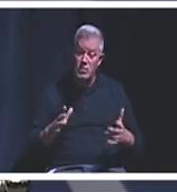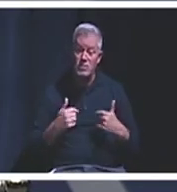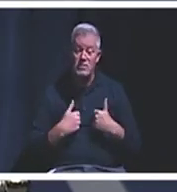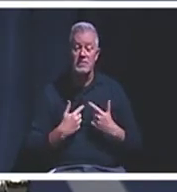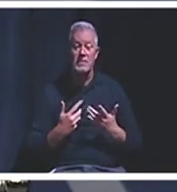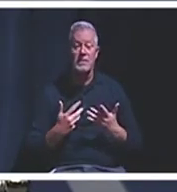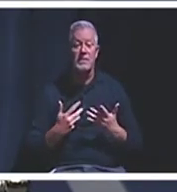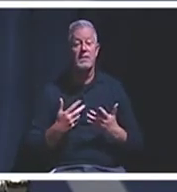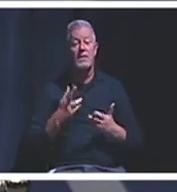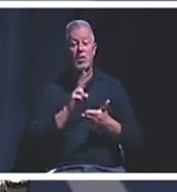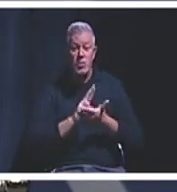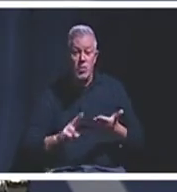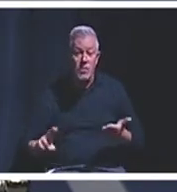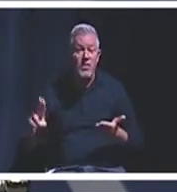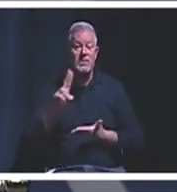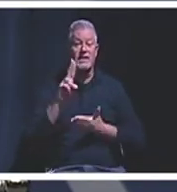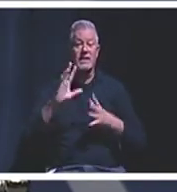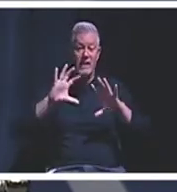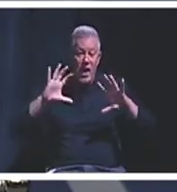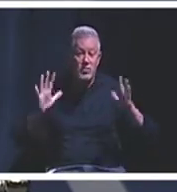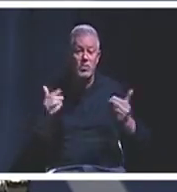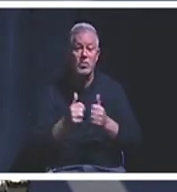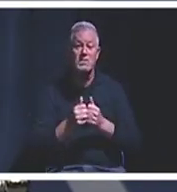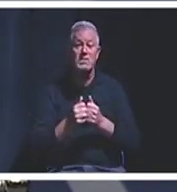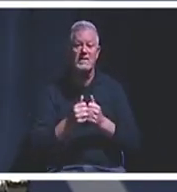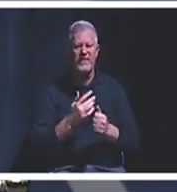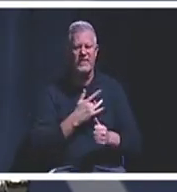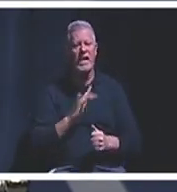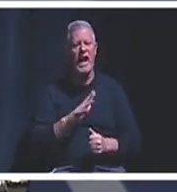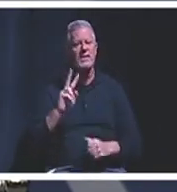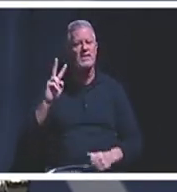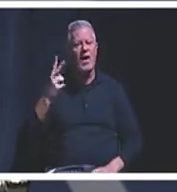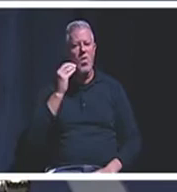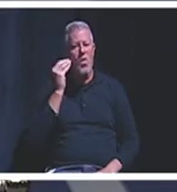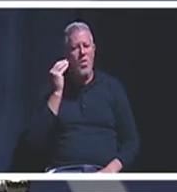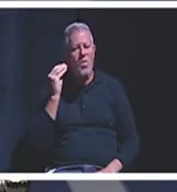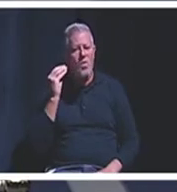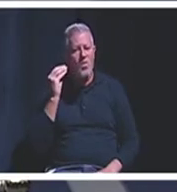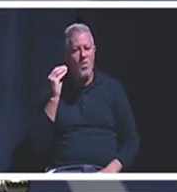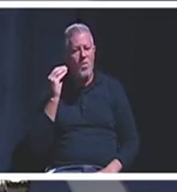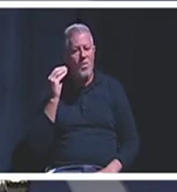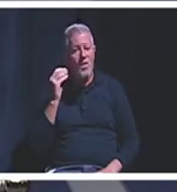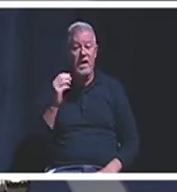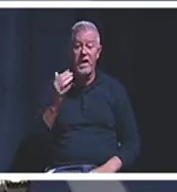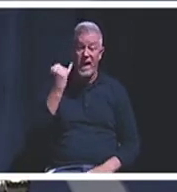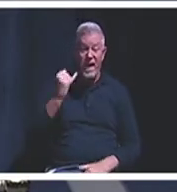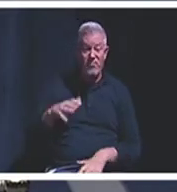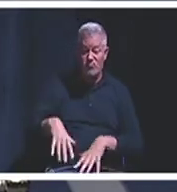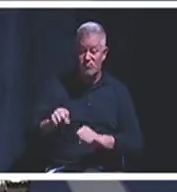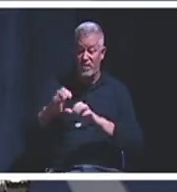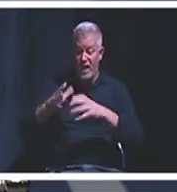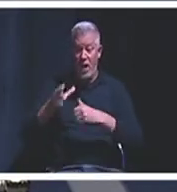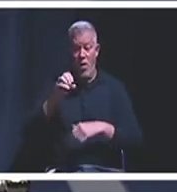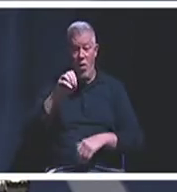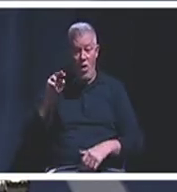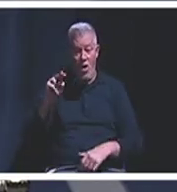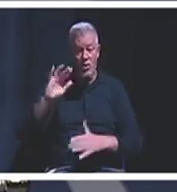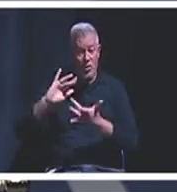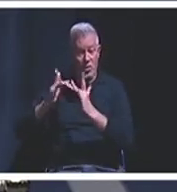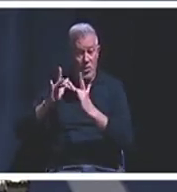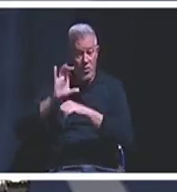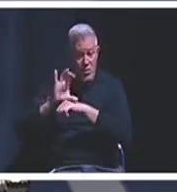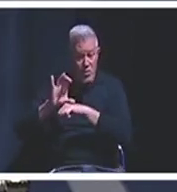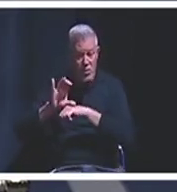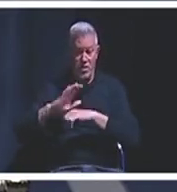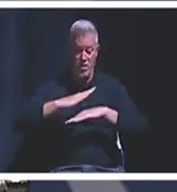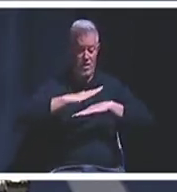of the university and their classrooms were their second home. For the online master's students, our